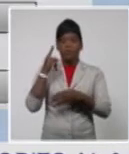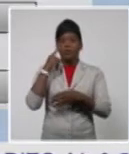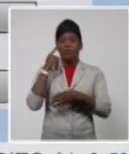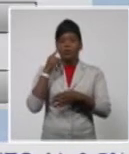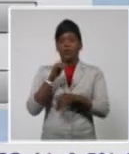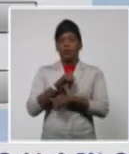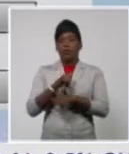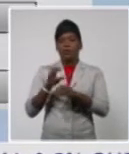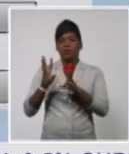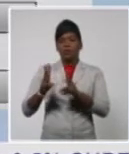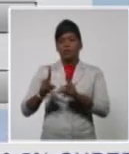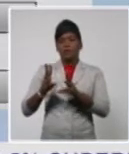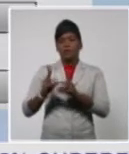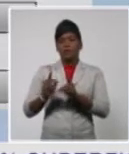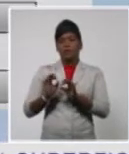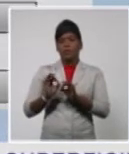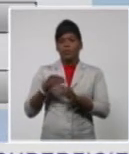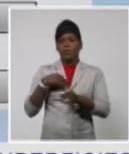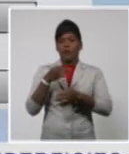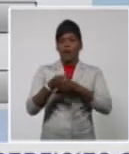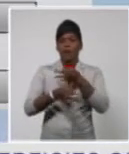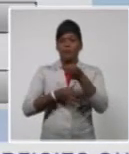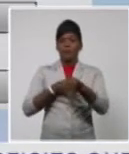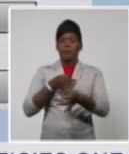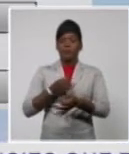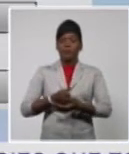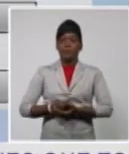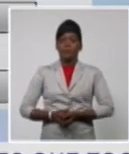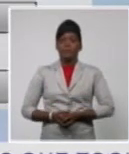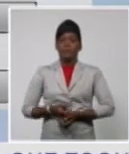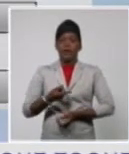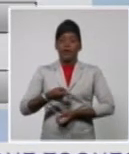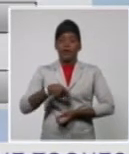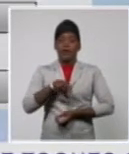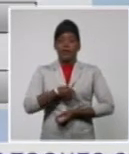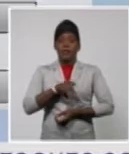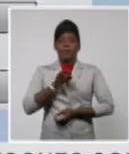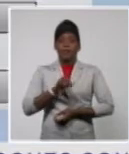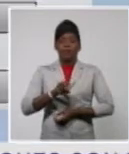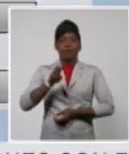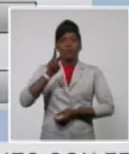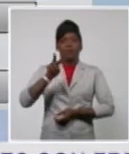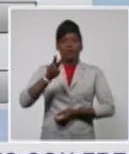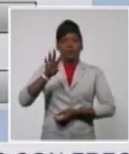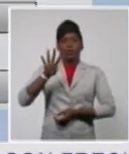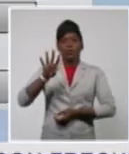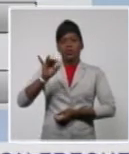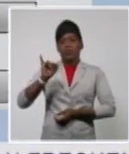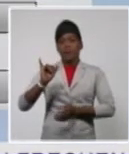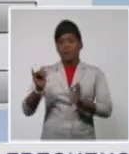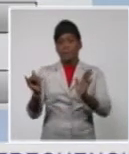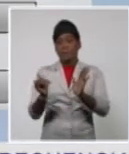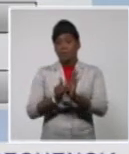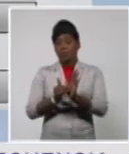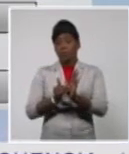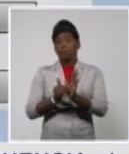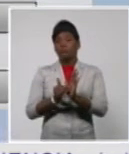246,000 people were diagnosed with the disease only yesterday, for a total amount of